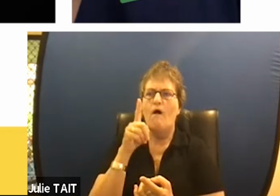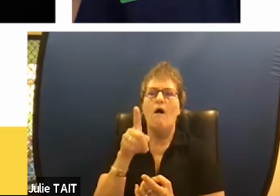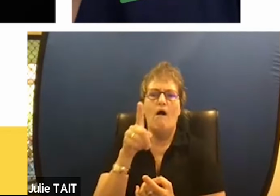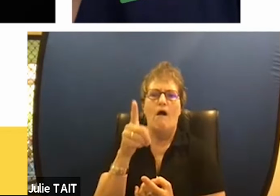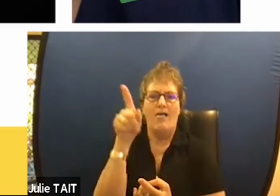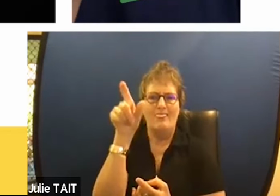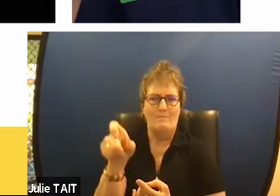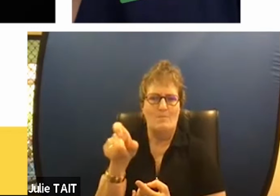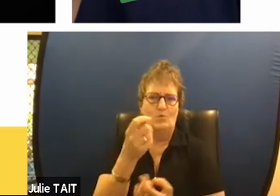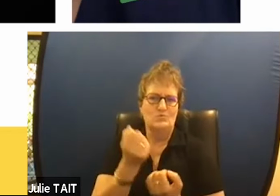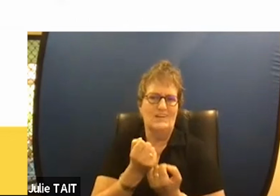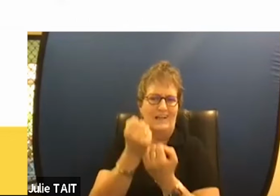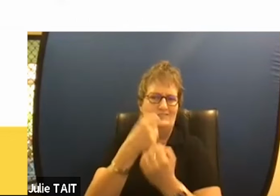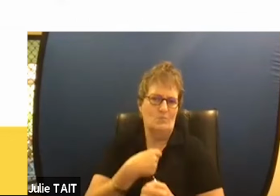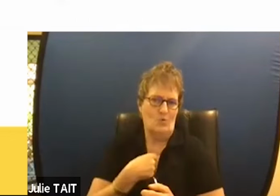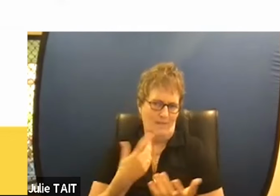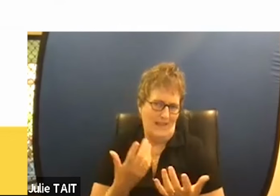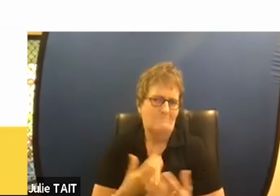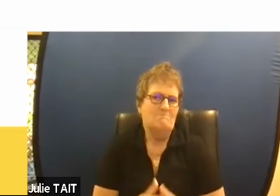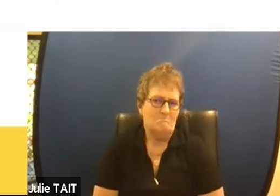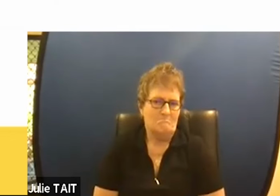more help.